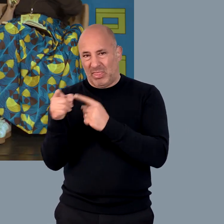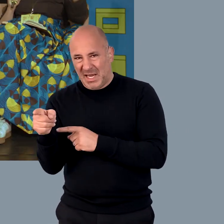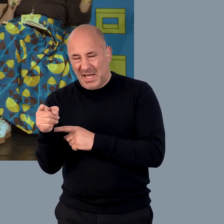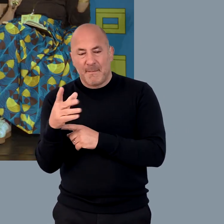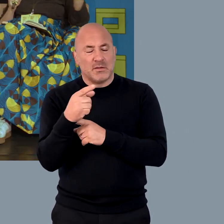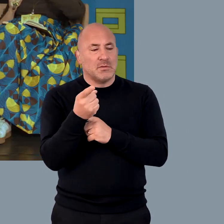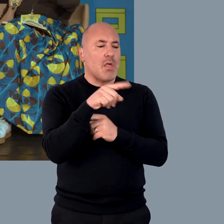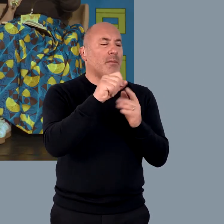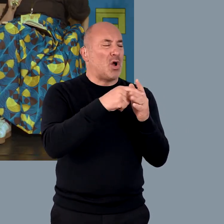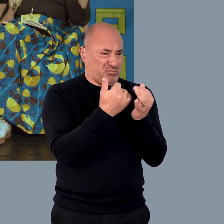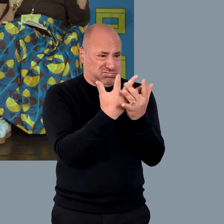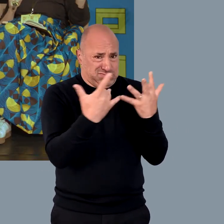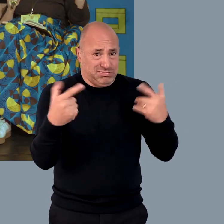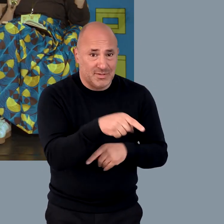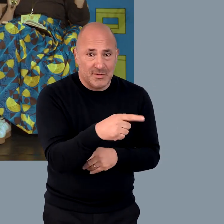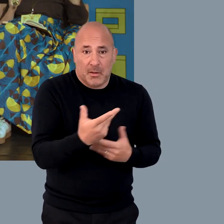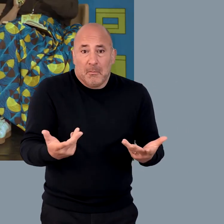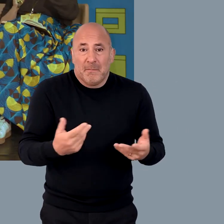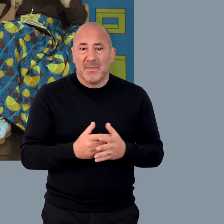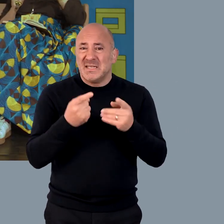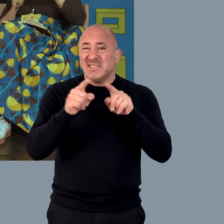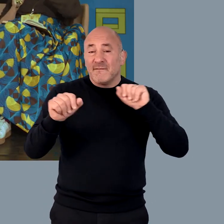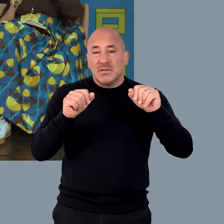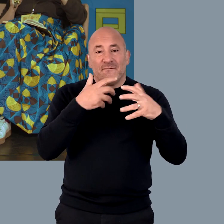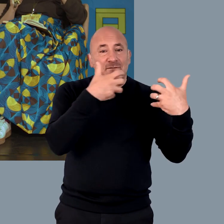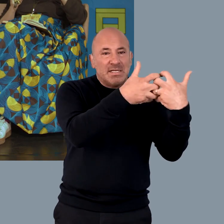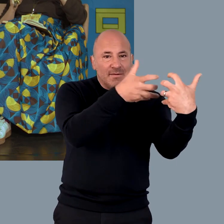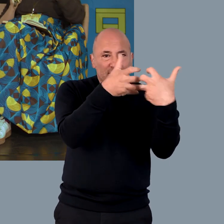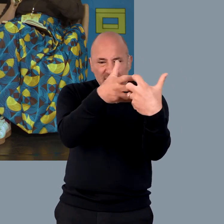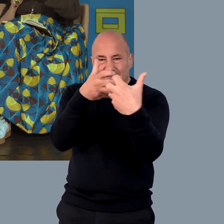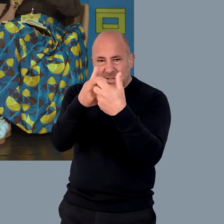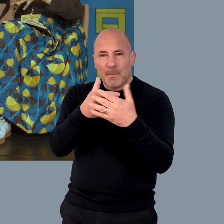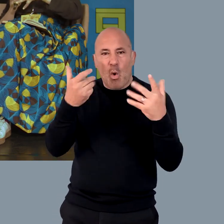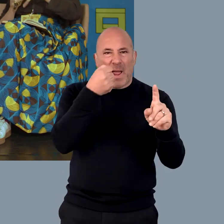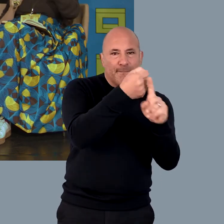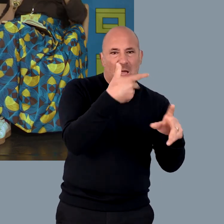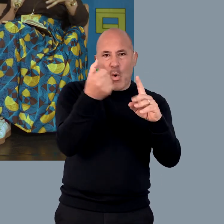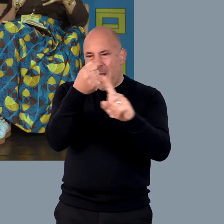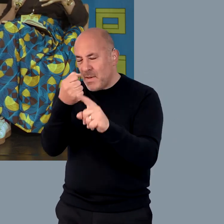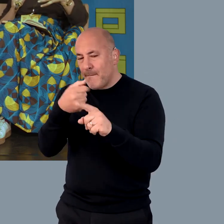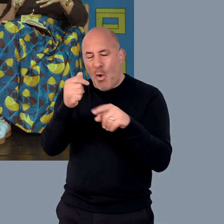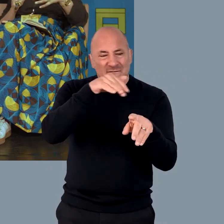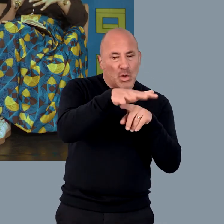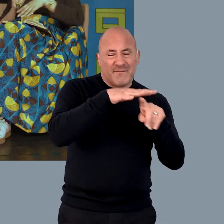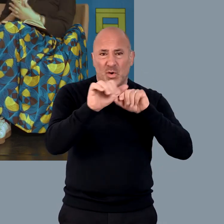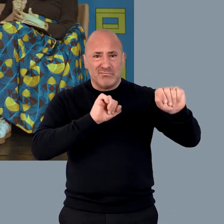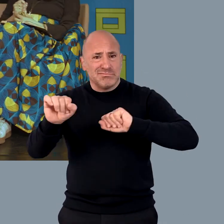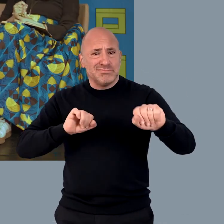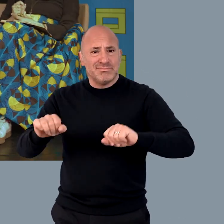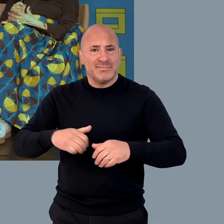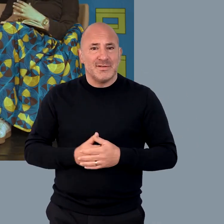one project, but loads on another, but it's different and it's tailored to where you have the most impact and where you have the most